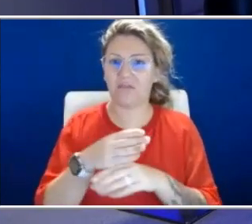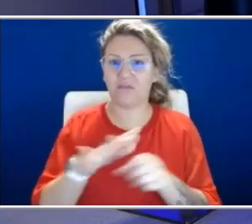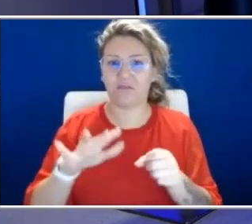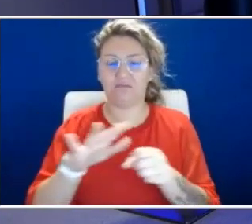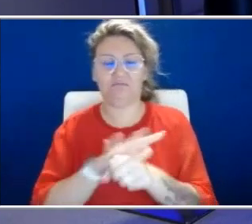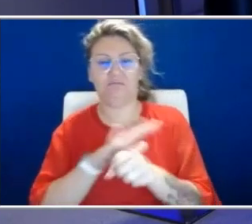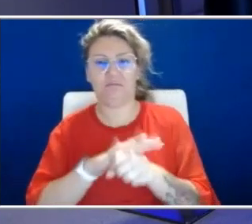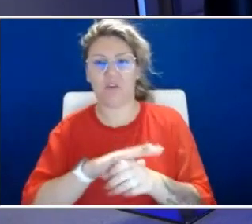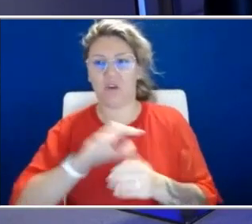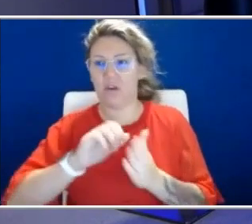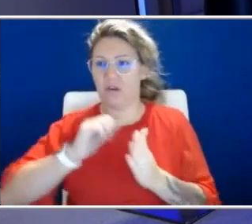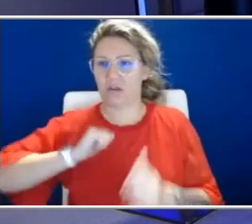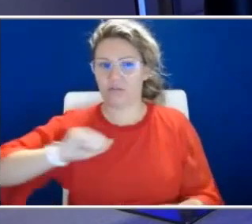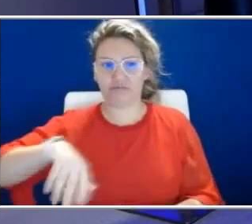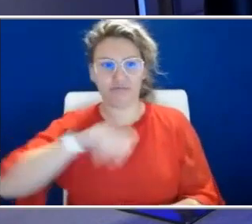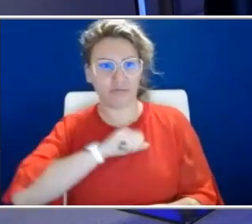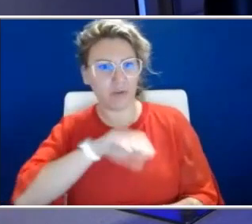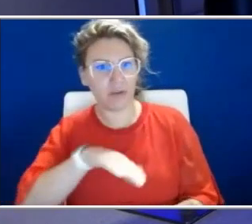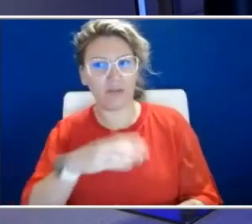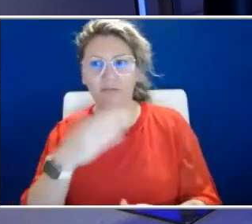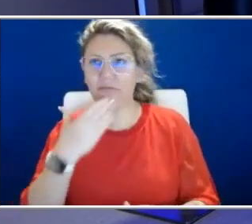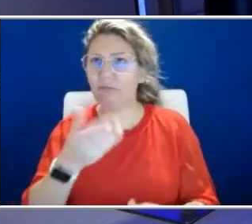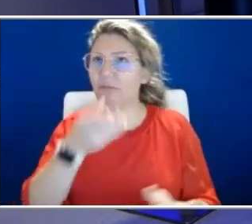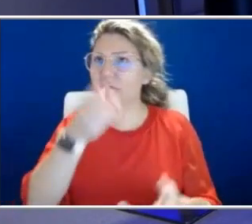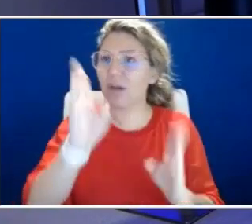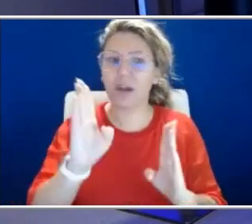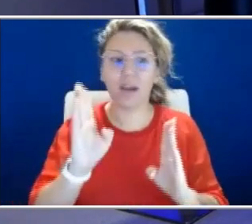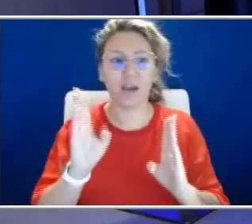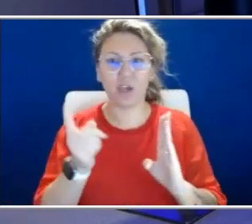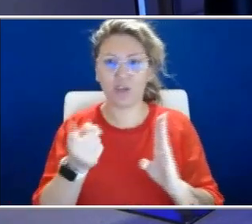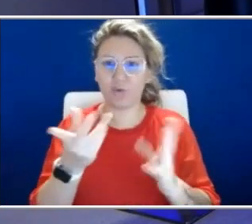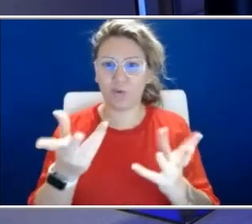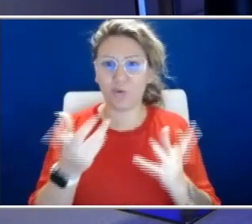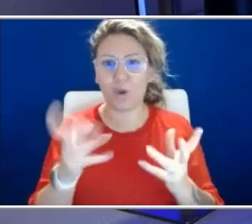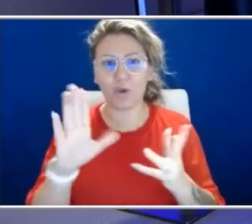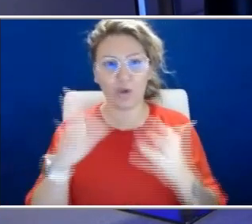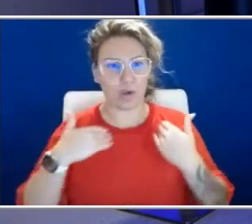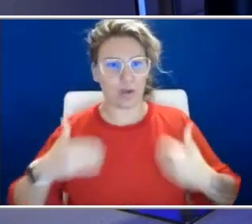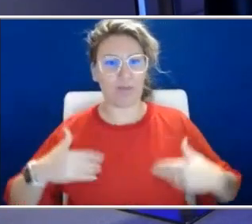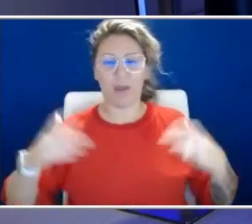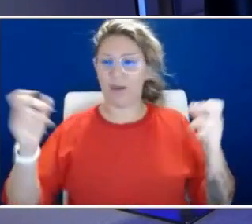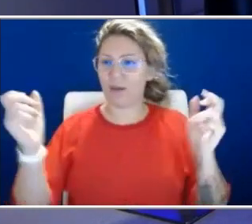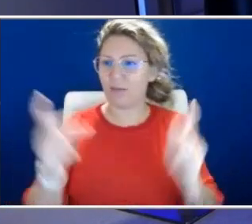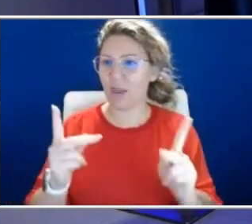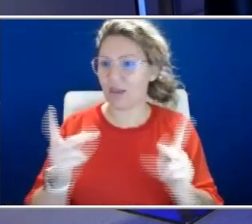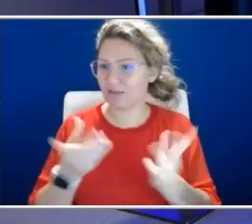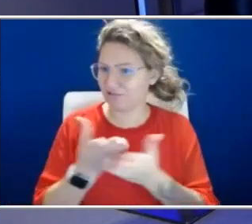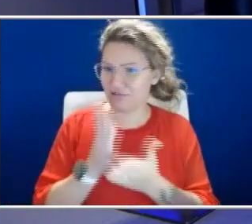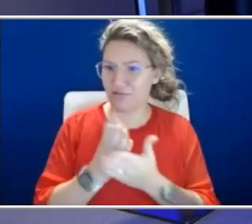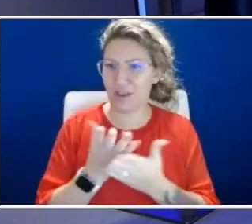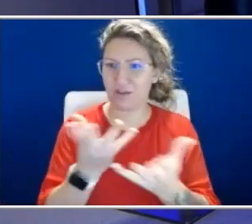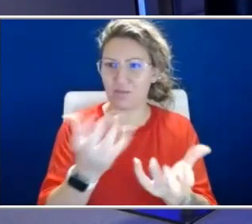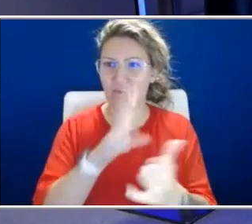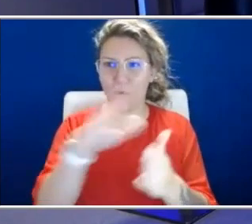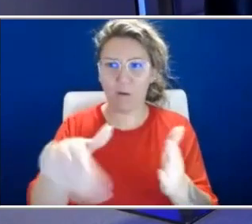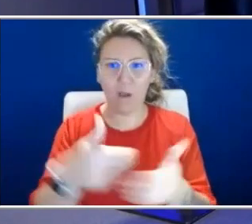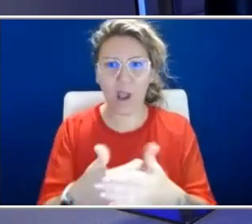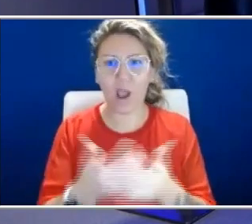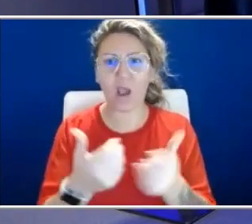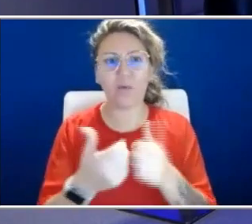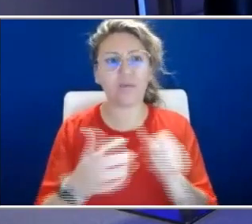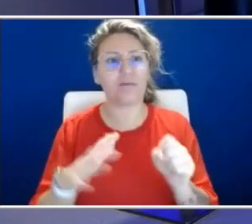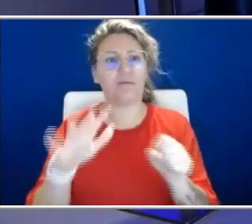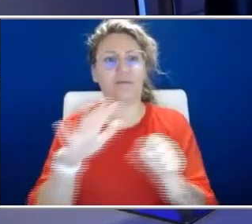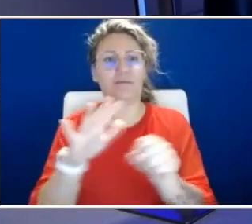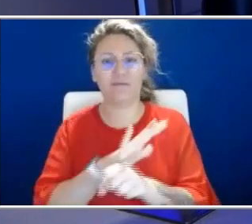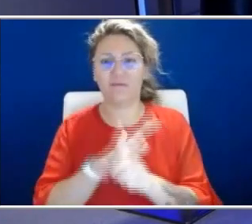God it does, because that's something that's you want your body back, and it's okay to want all of it if you want the full reconstruction. Absolutely. That's great. Oh,